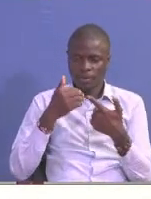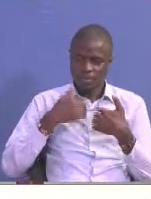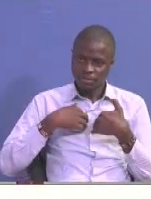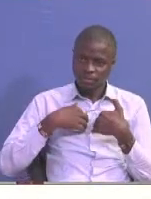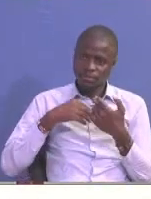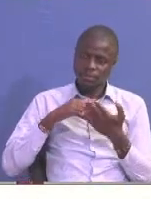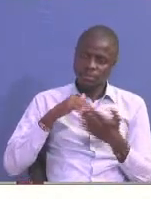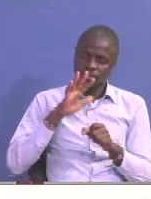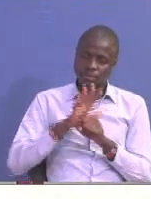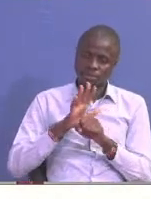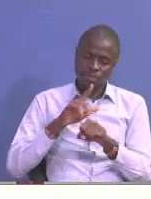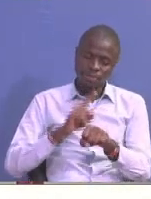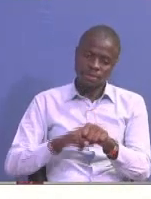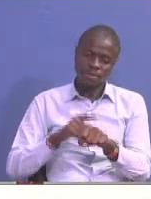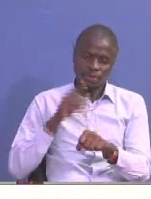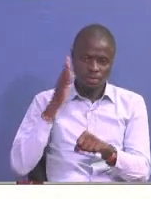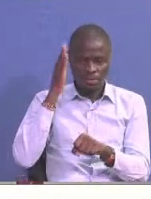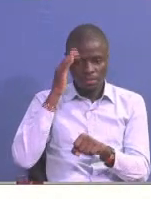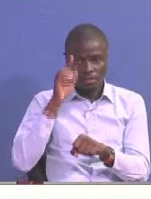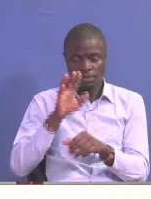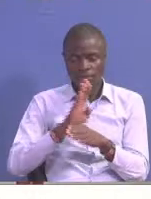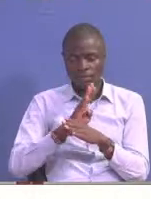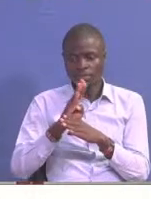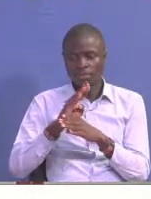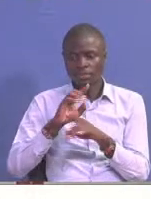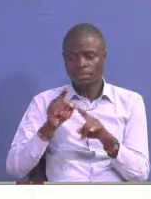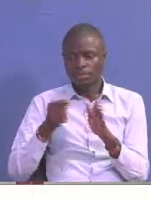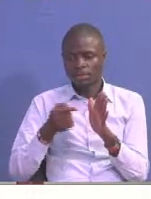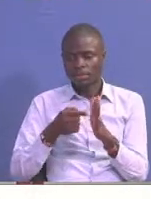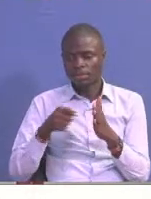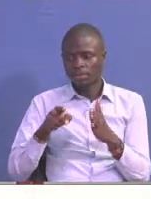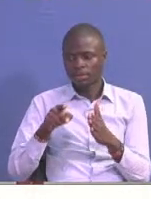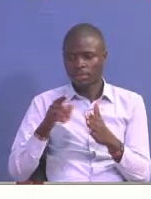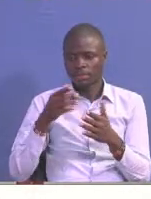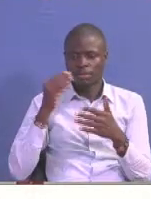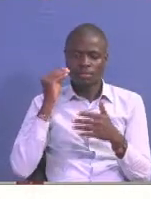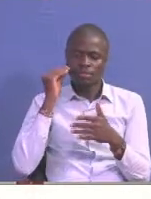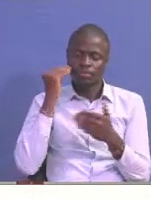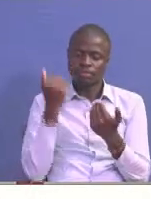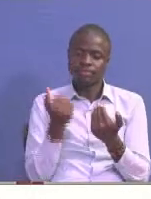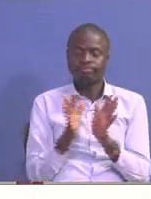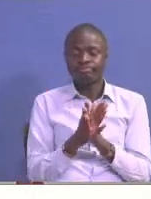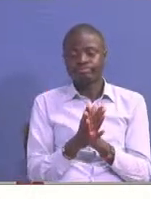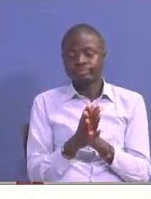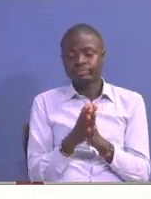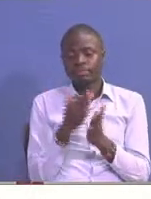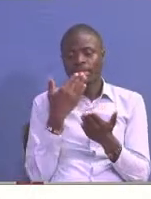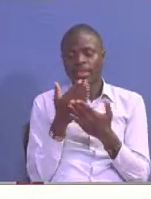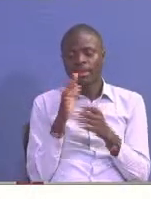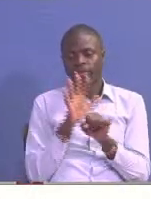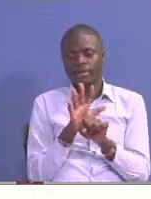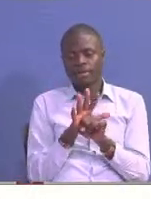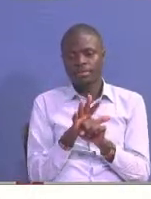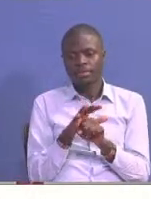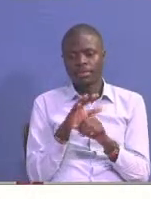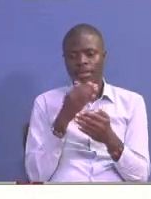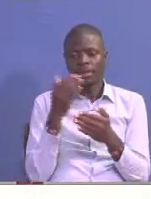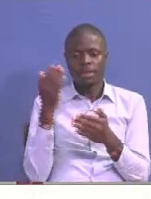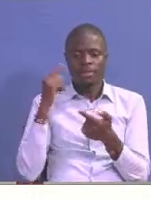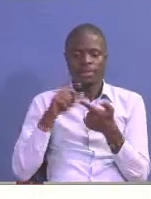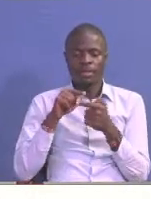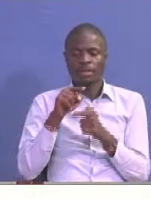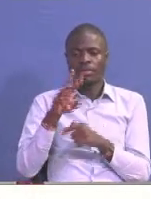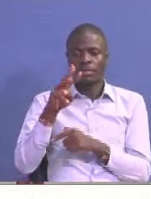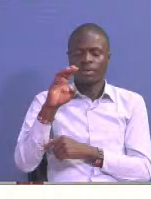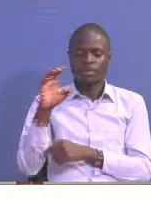more times. We know you're busy, but this is your university now. Yeah. So thank you very much. Back to you,